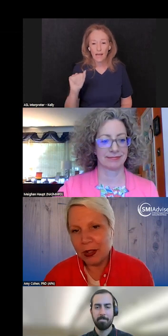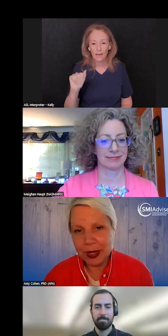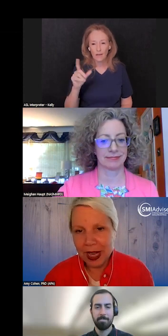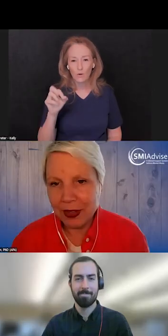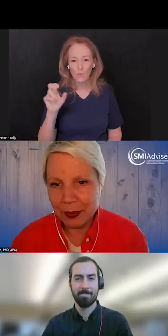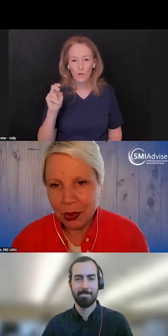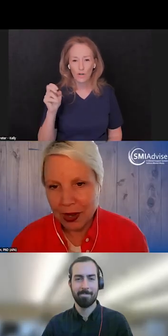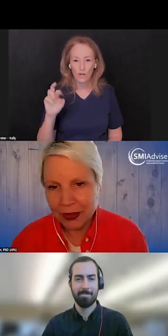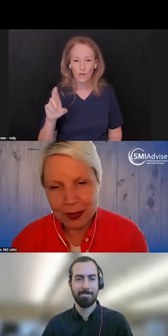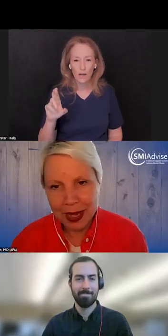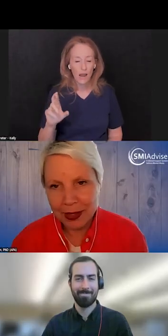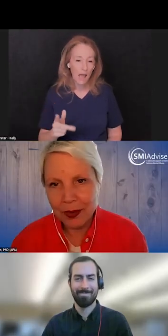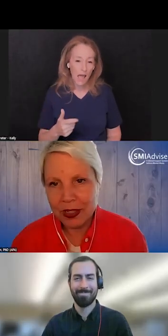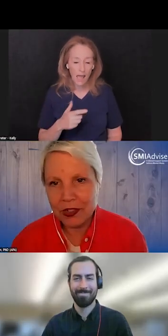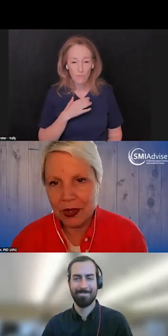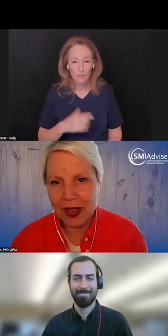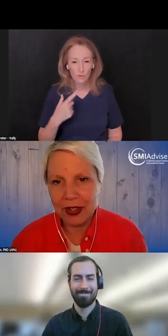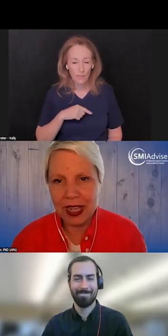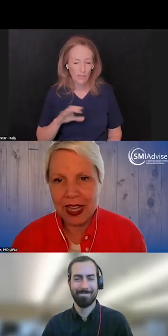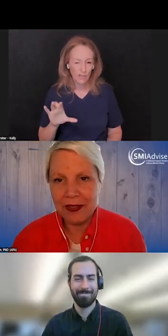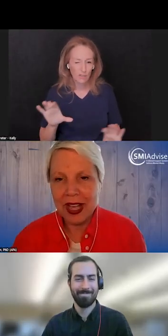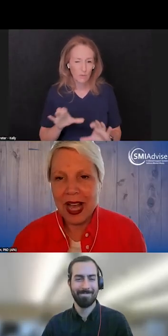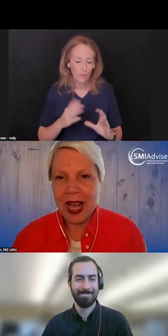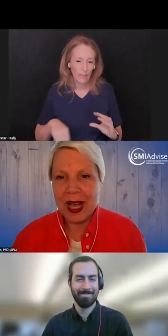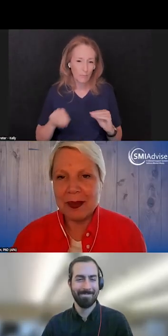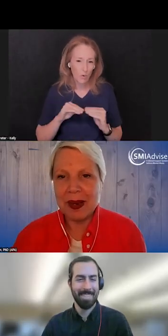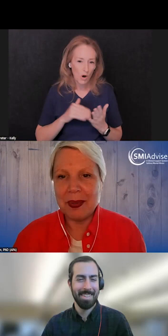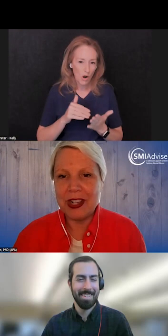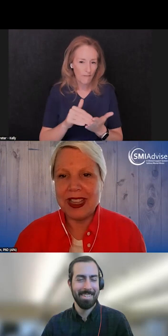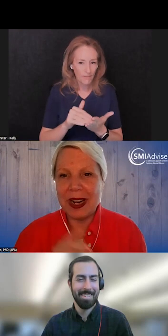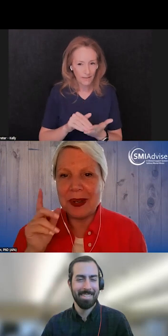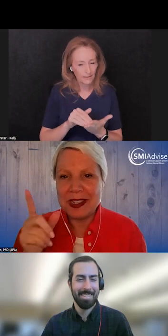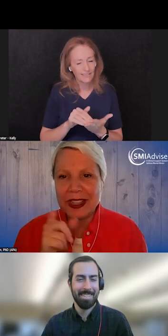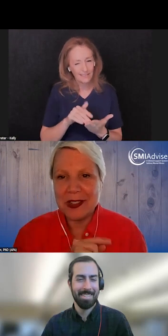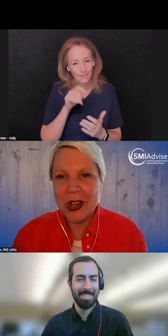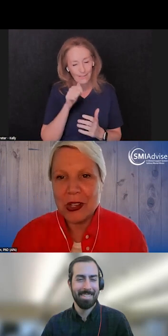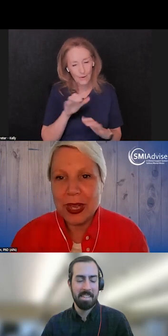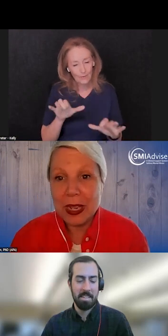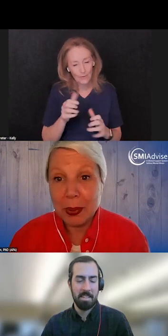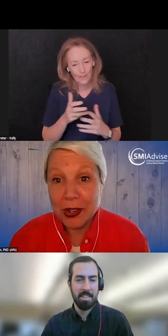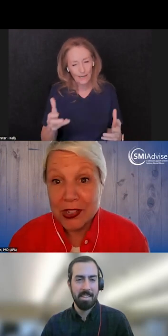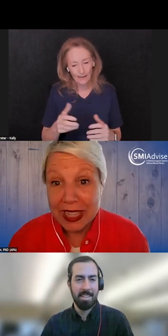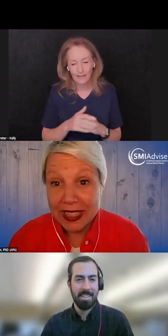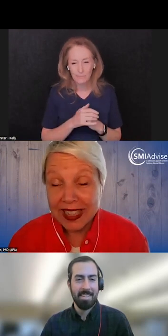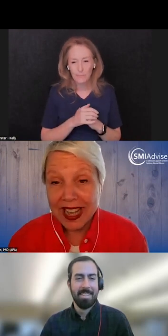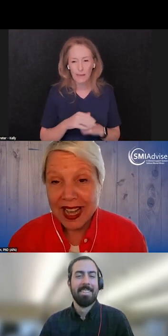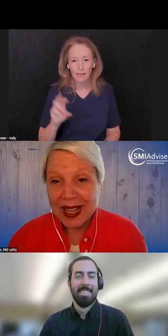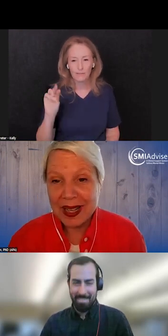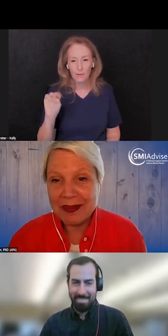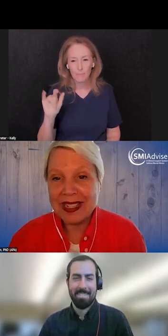personally, I wish we could have even more often, Matthew. We just don't have it enough. And I appreciate that I recently saw you in